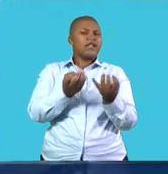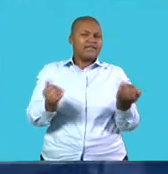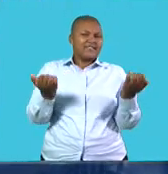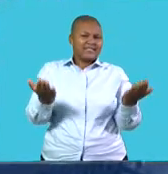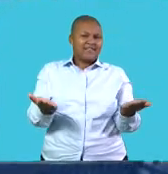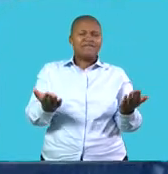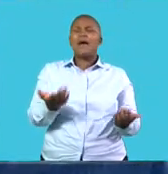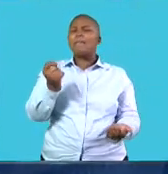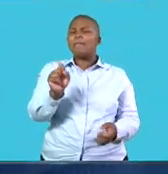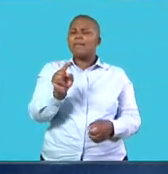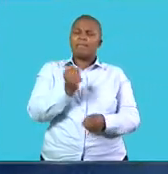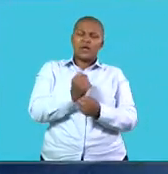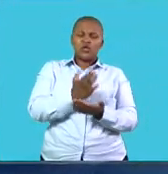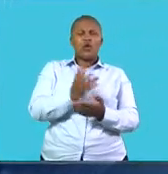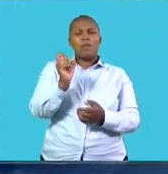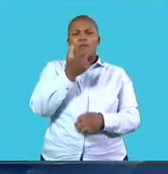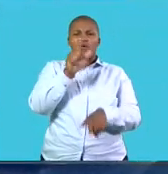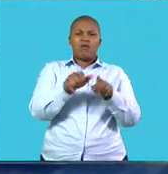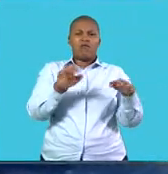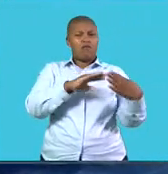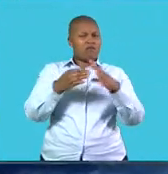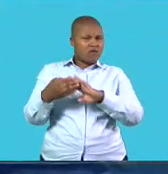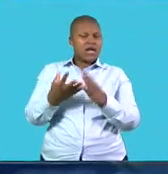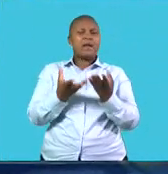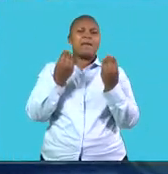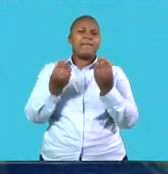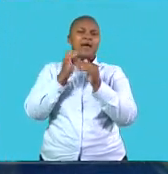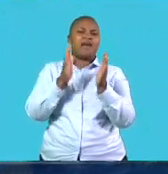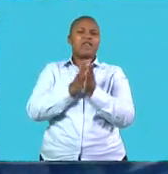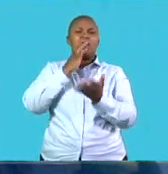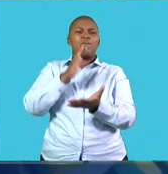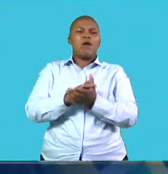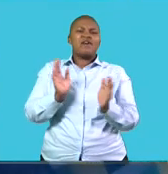tshepiso ya ho pepesa tsamaiso ya mokga ho tloha kgweding ya Phato lemong sa